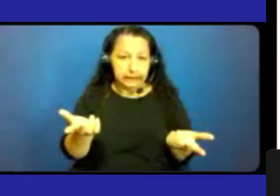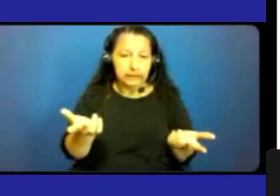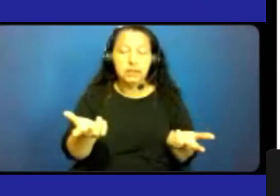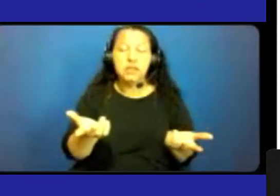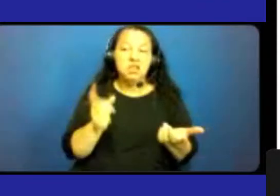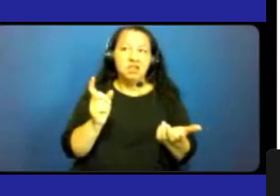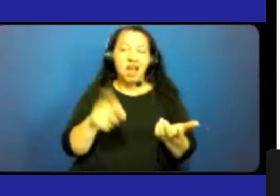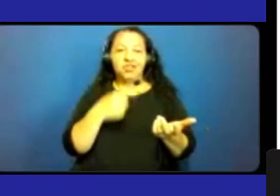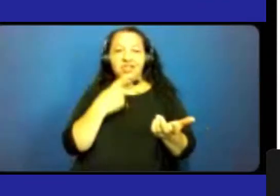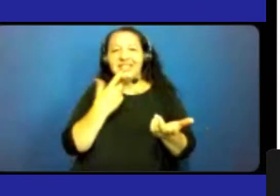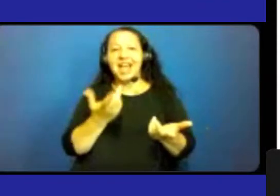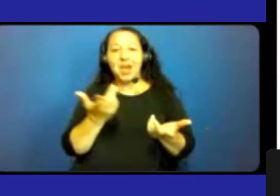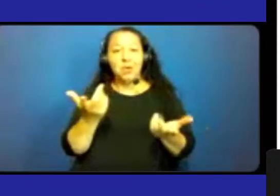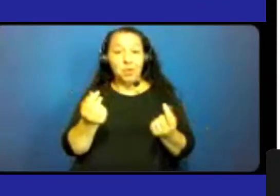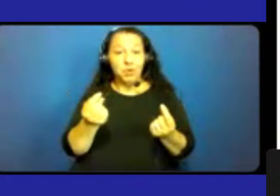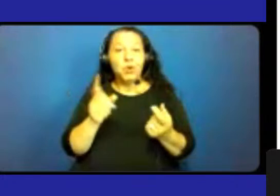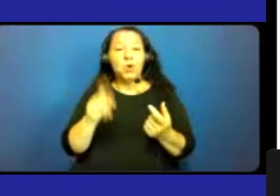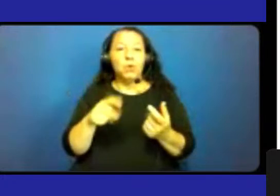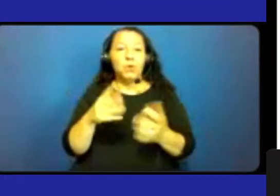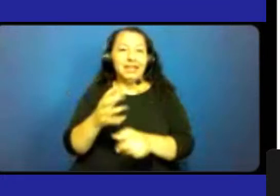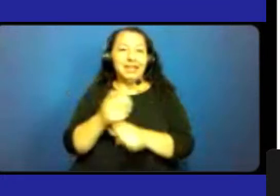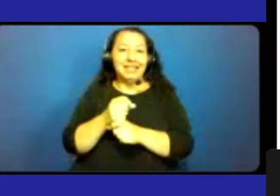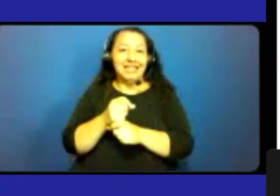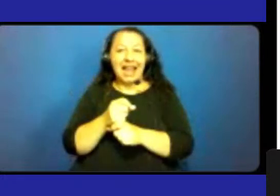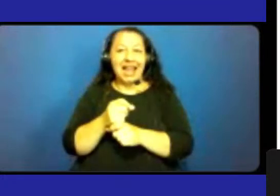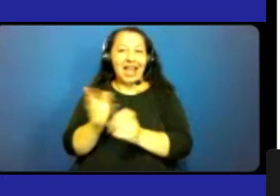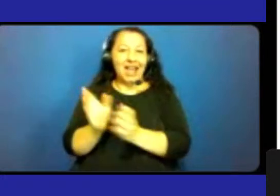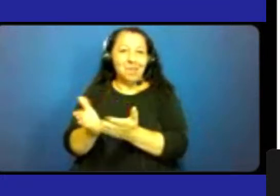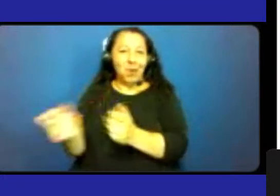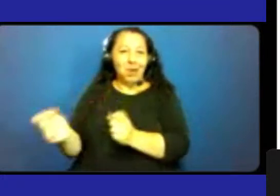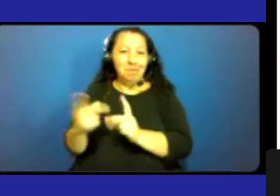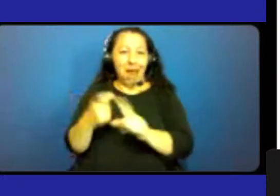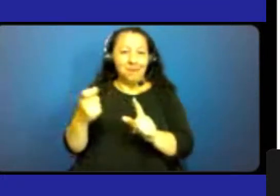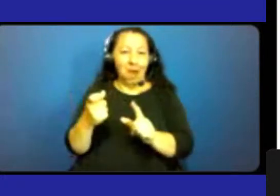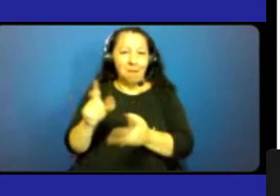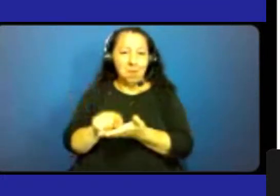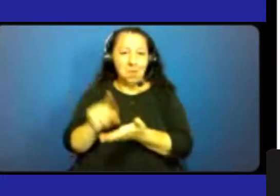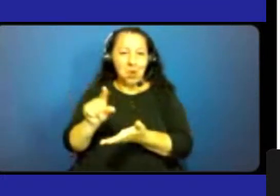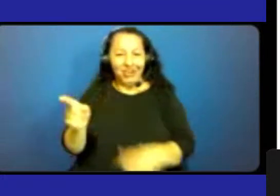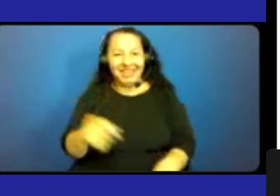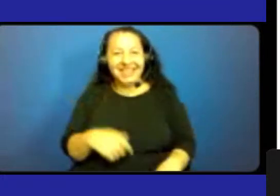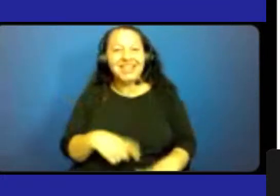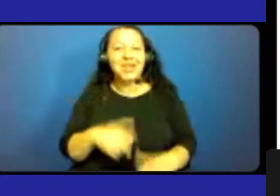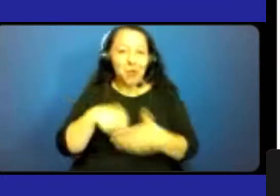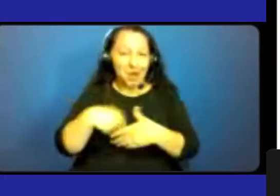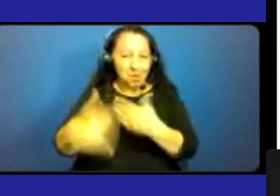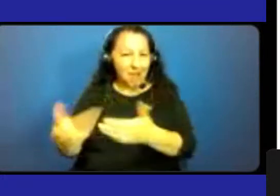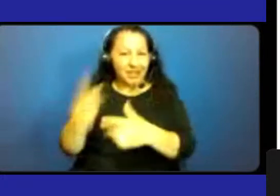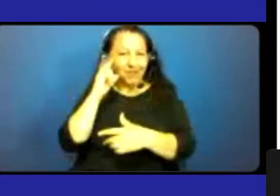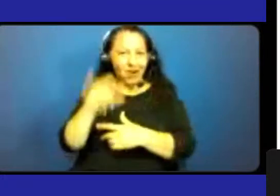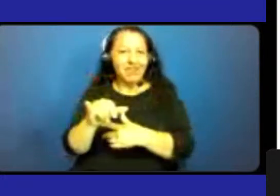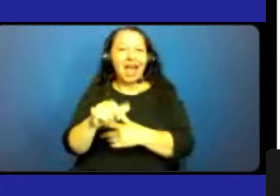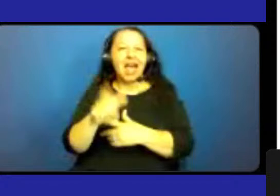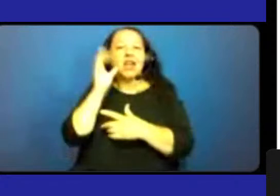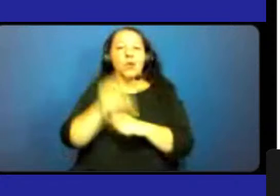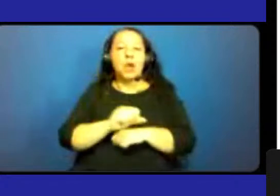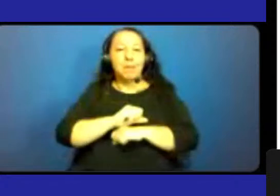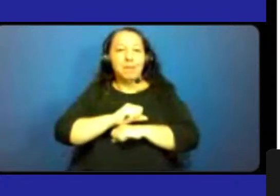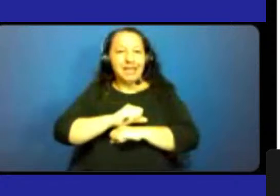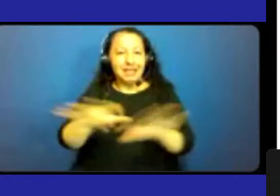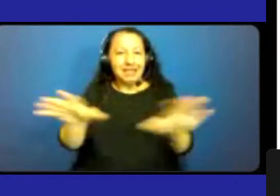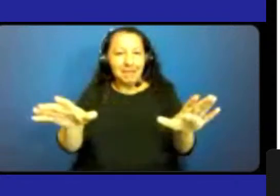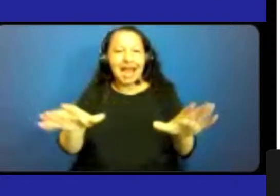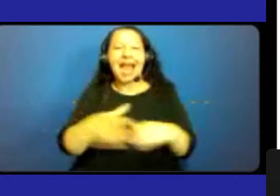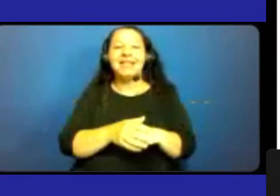glossy book back from the printer, and that's, we're in the process of that. That is to be disseminated, and we